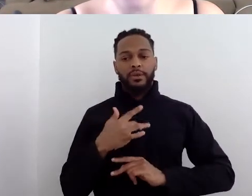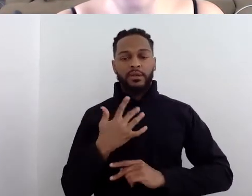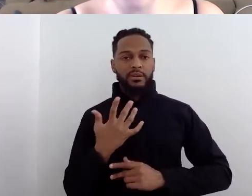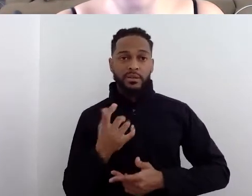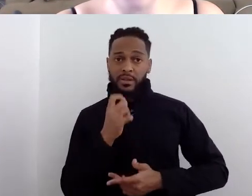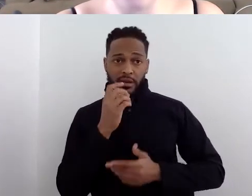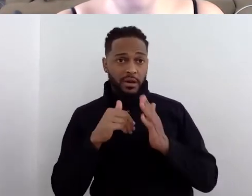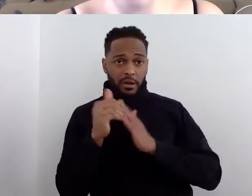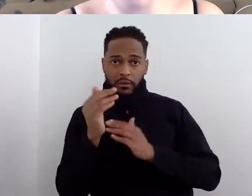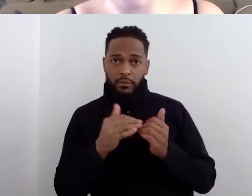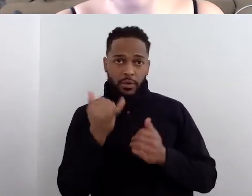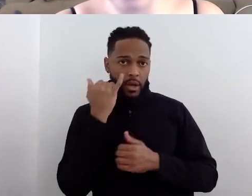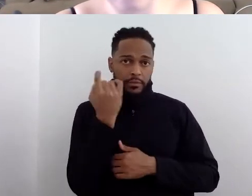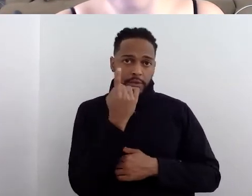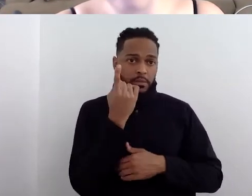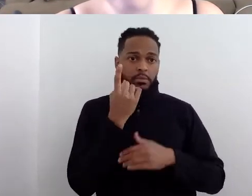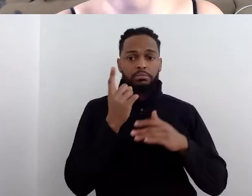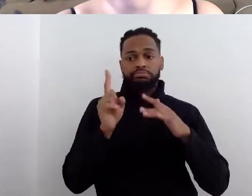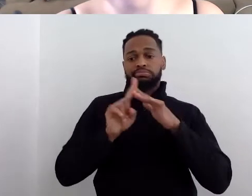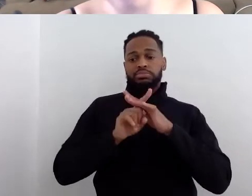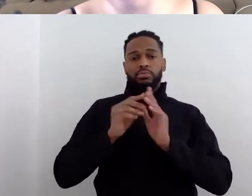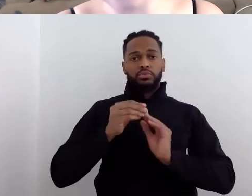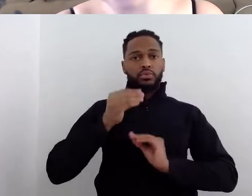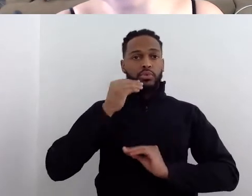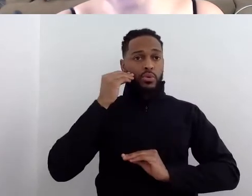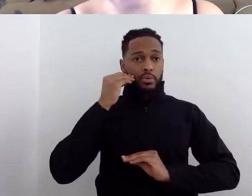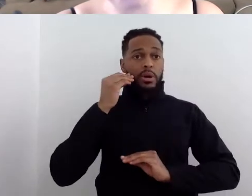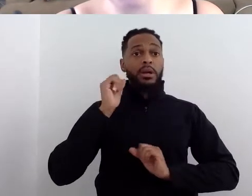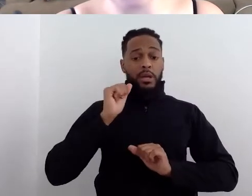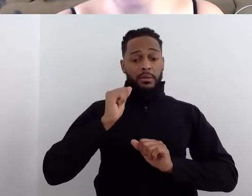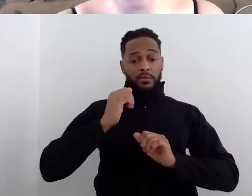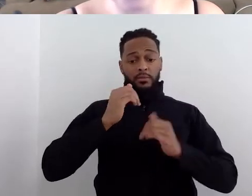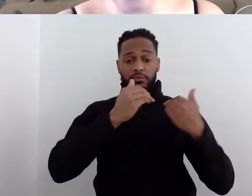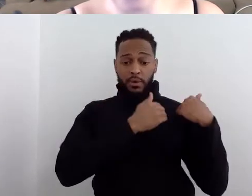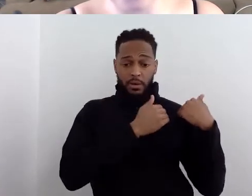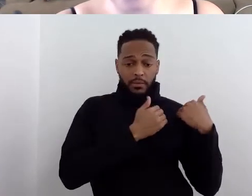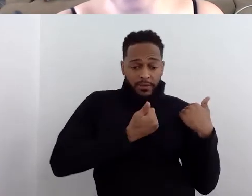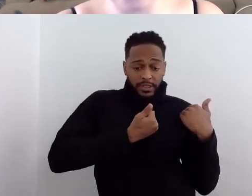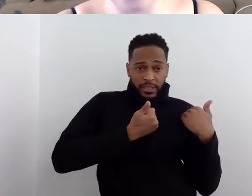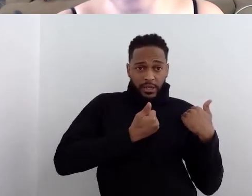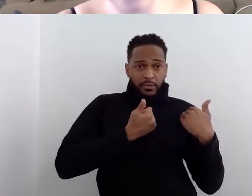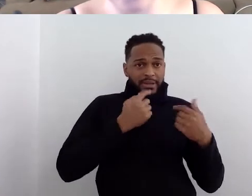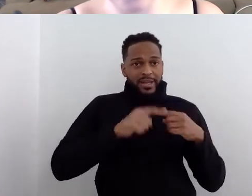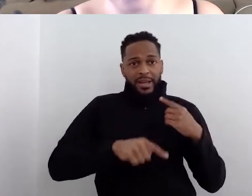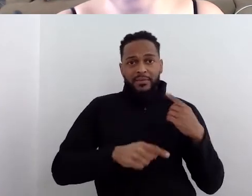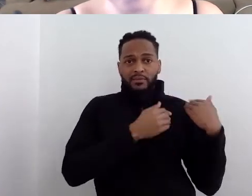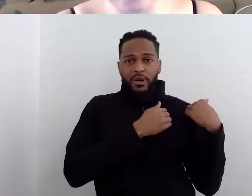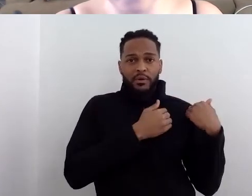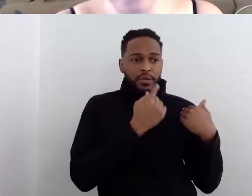that enters or exits your home. It is a scary thing.